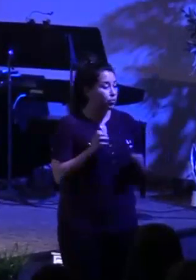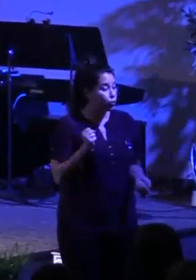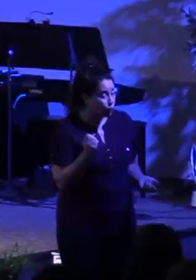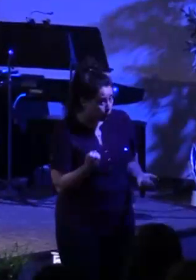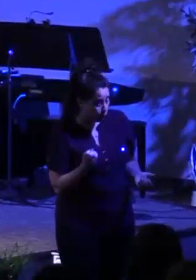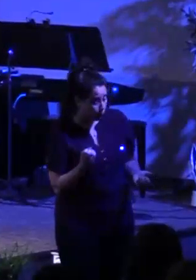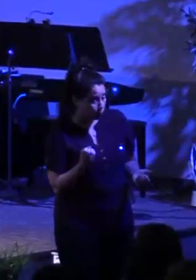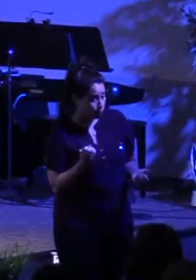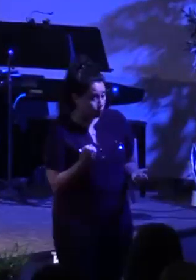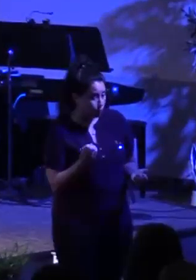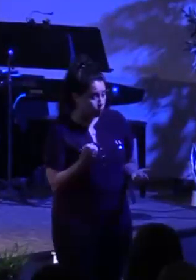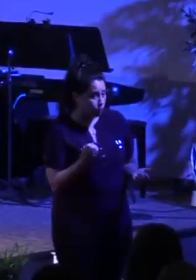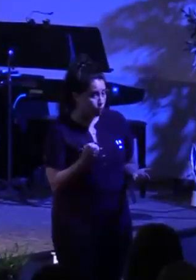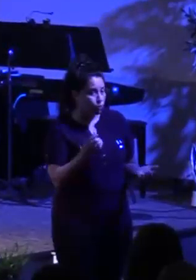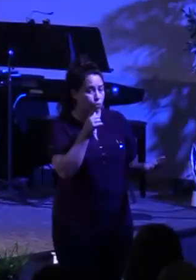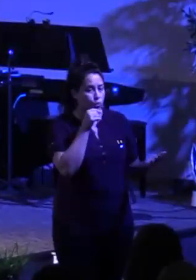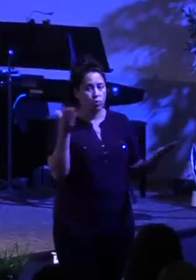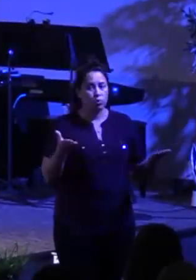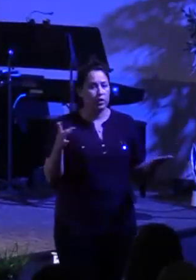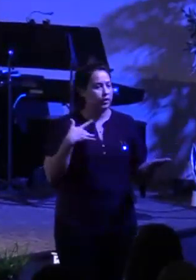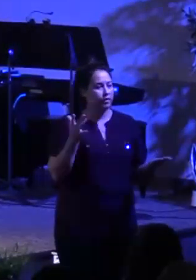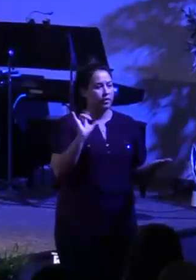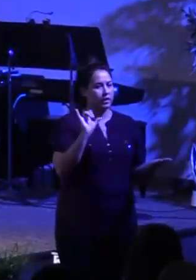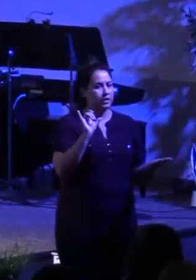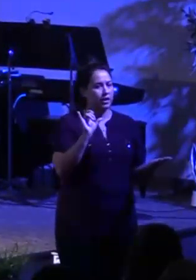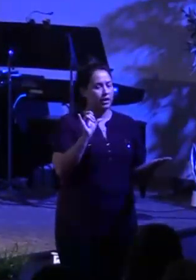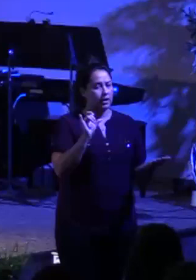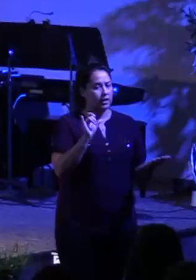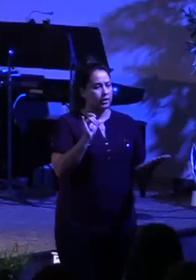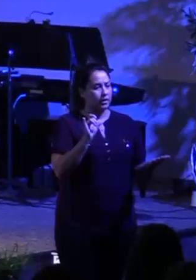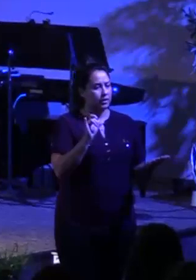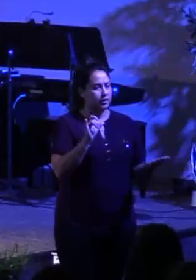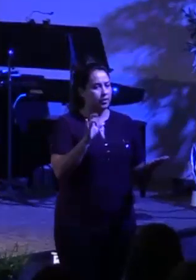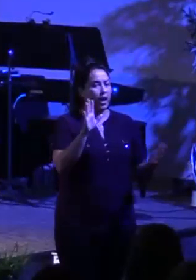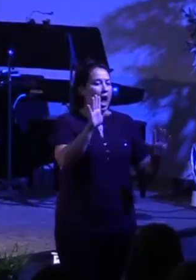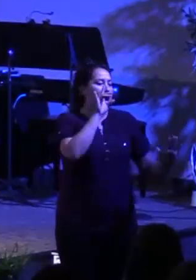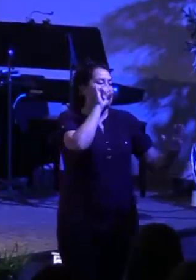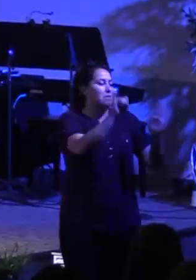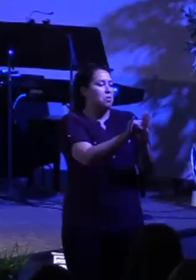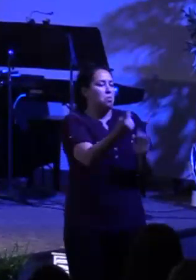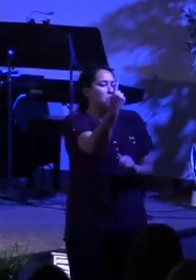So, who here feels like they've identified at least one thing